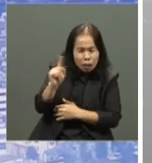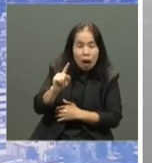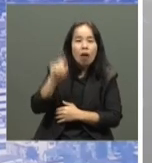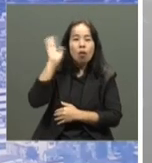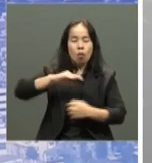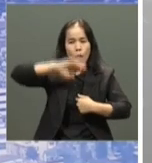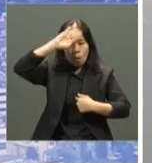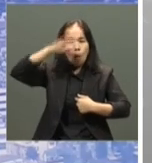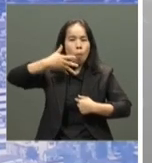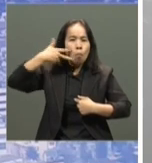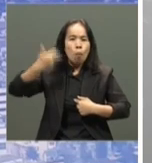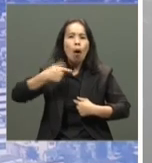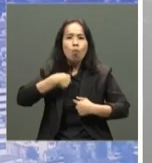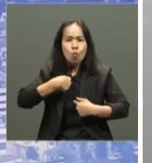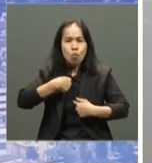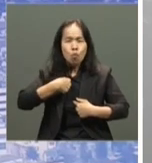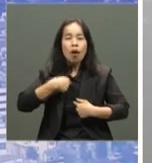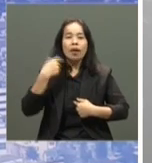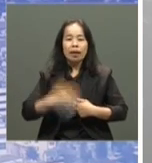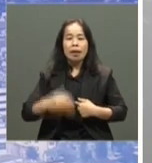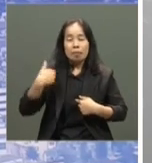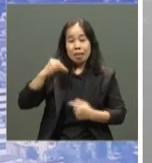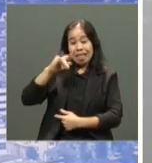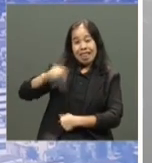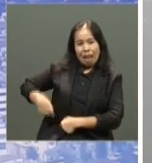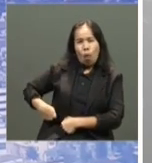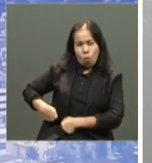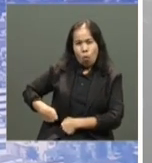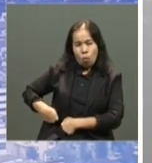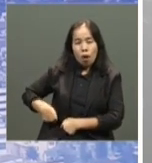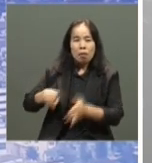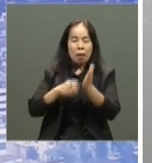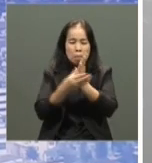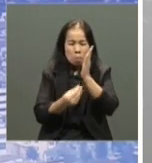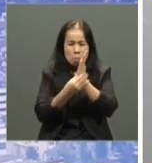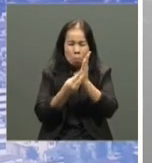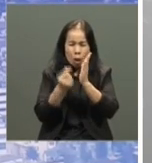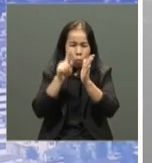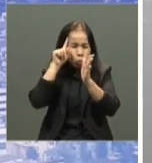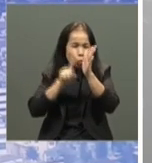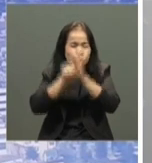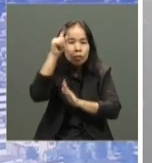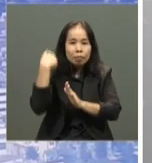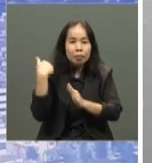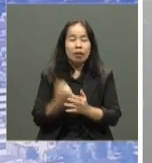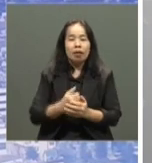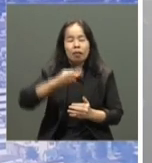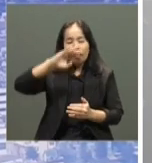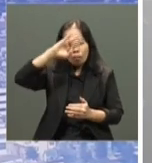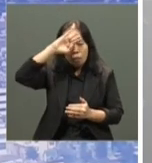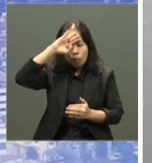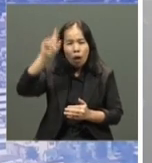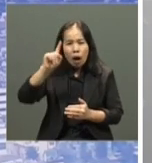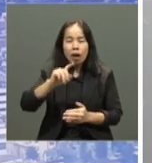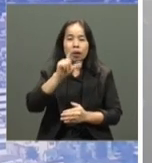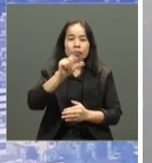from previous case. That's the number one of the new infection in Thailand. The second is Thai returnees, Thai who